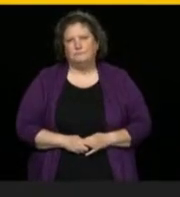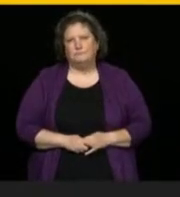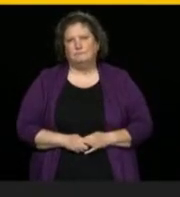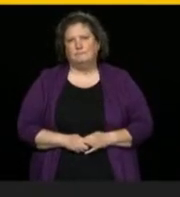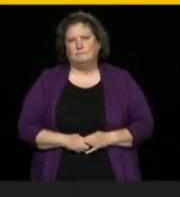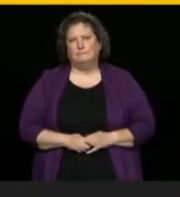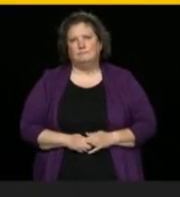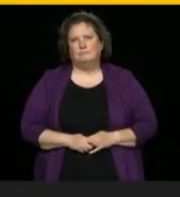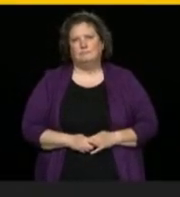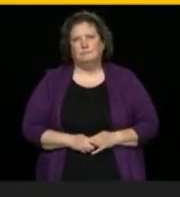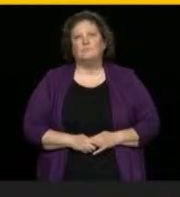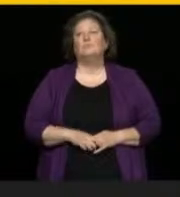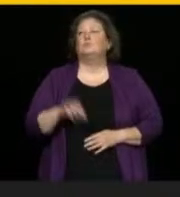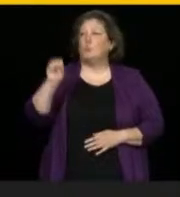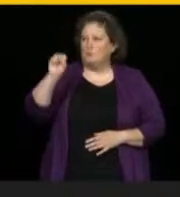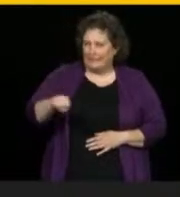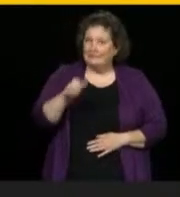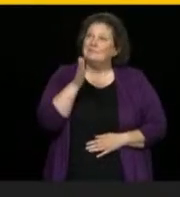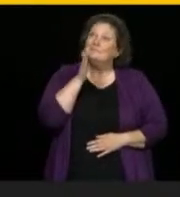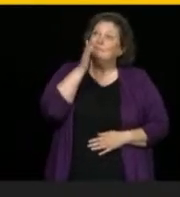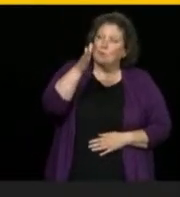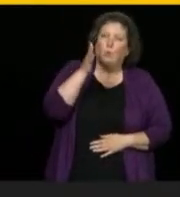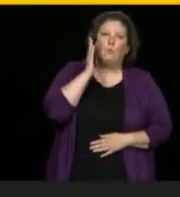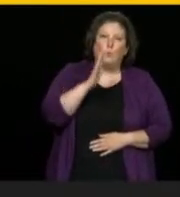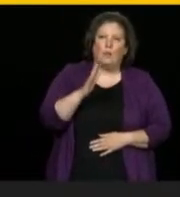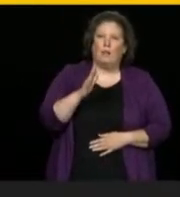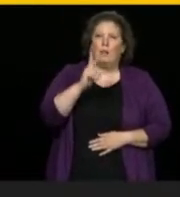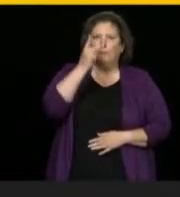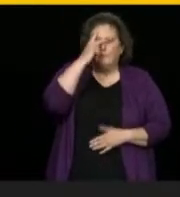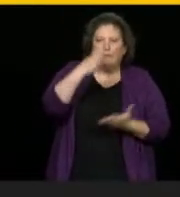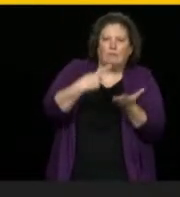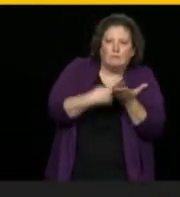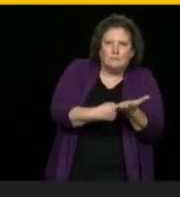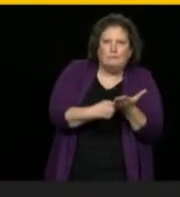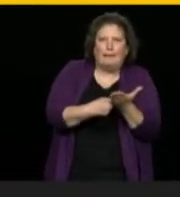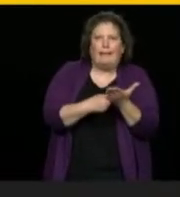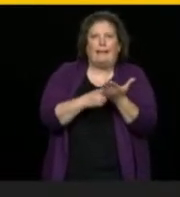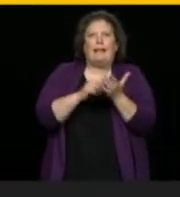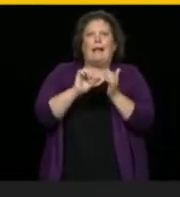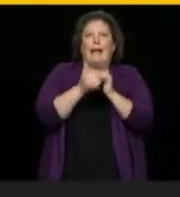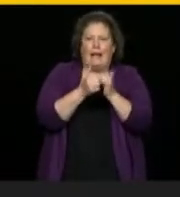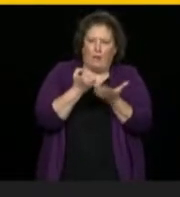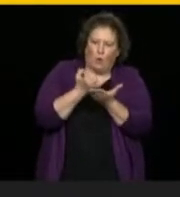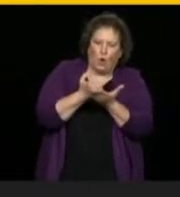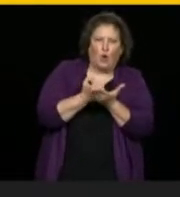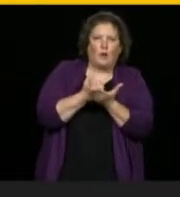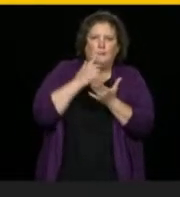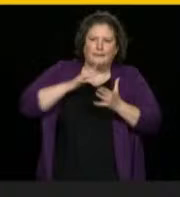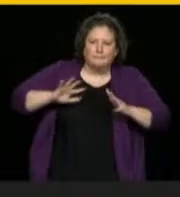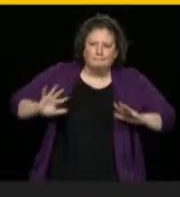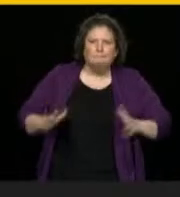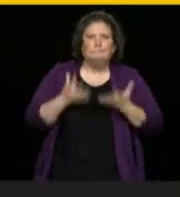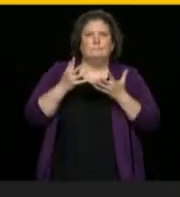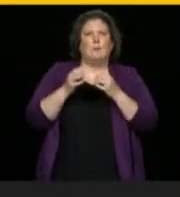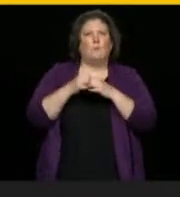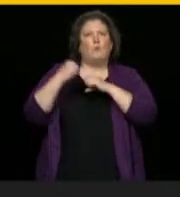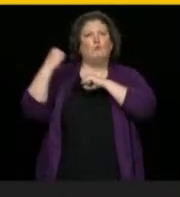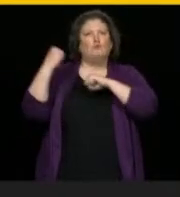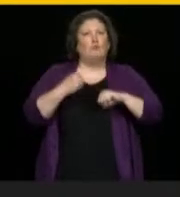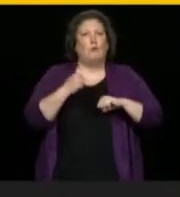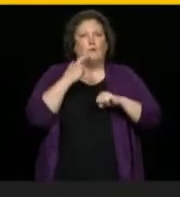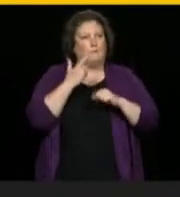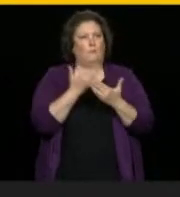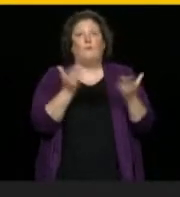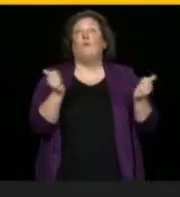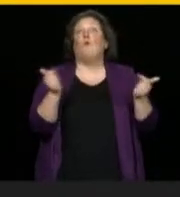on économie plus how forte pour les to Canadiens. Mais je peux vous restart dire the economy que so that l'aide it aux is plus stronger for vulnérables Canadians. sera toujours But I au have to cœur say de ce that qu'on the va heart,